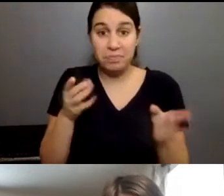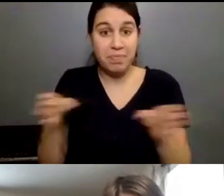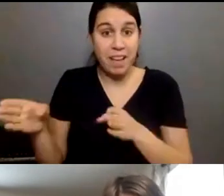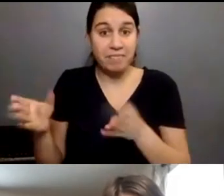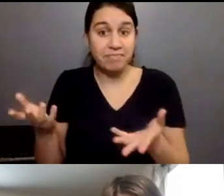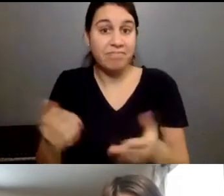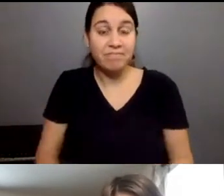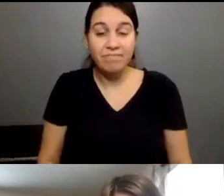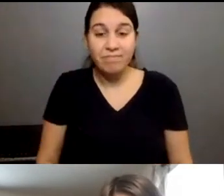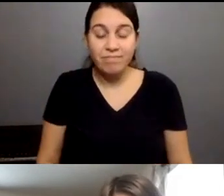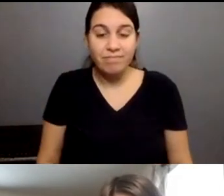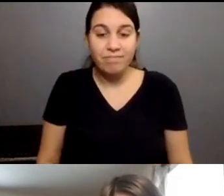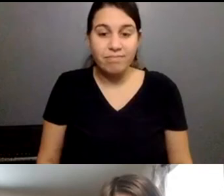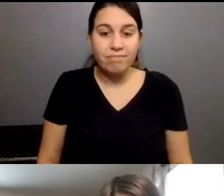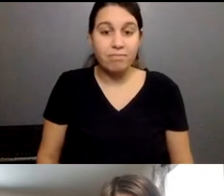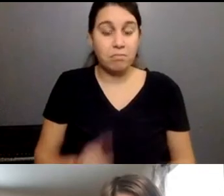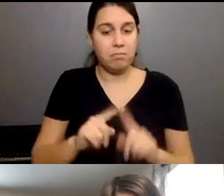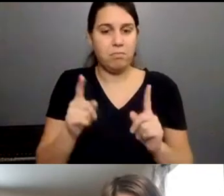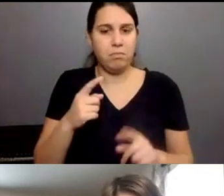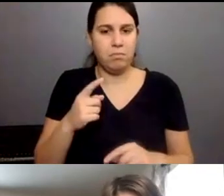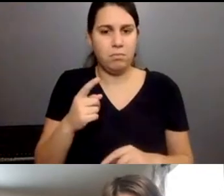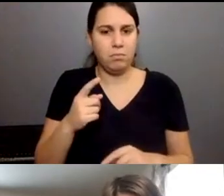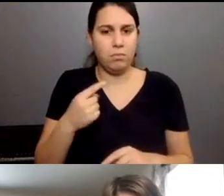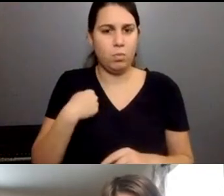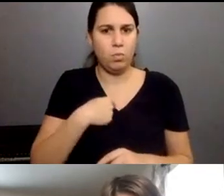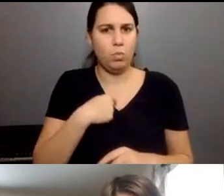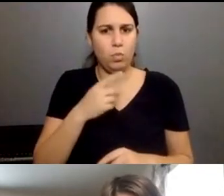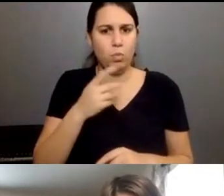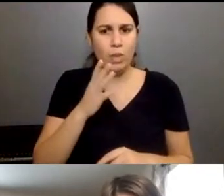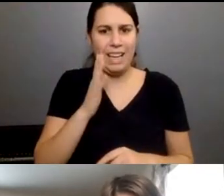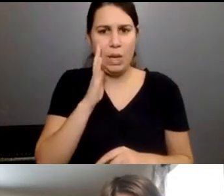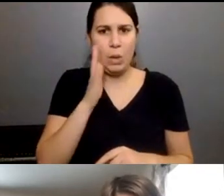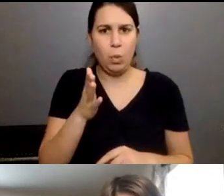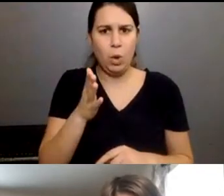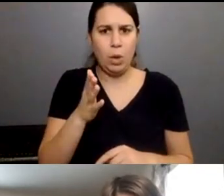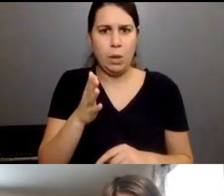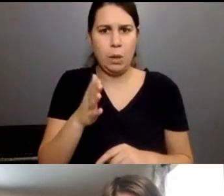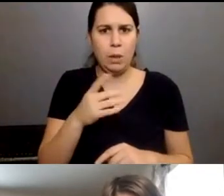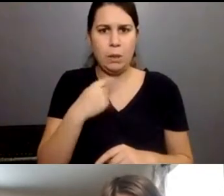know. But we would discourage taking somebody off their